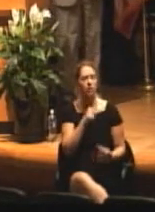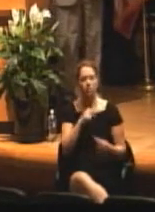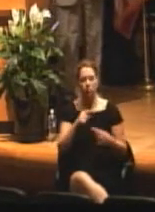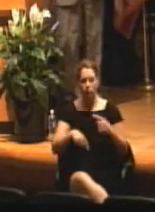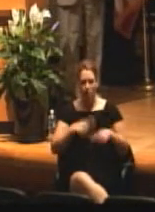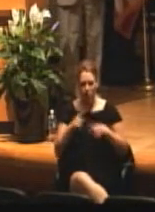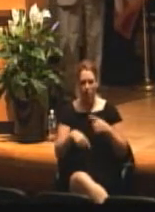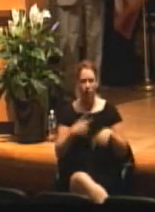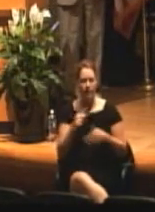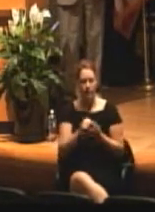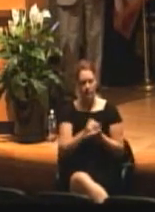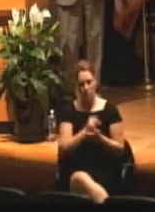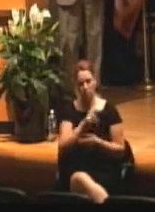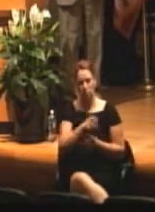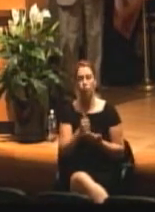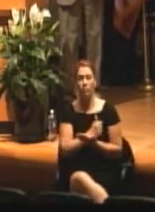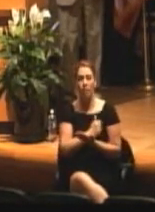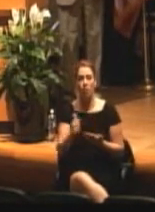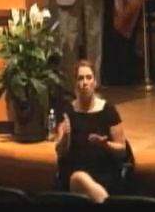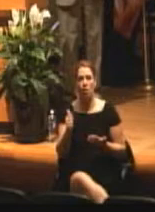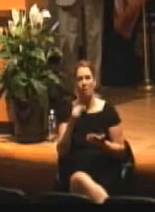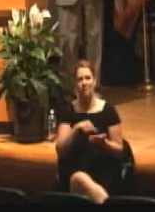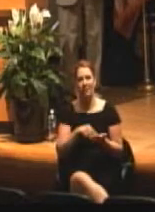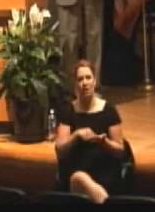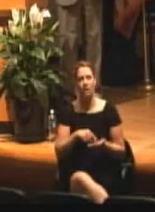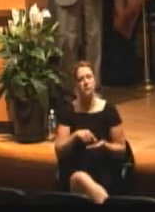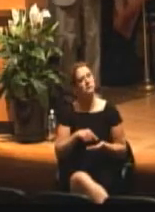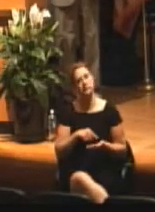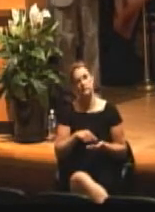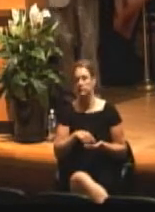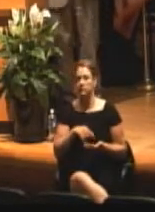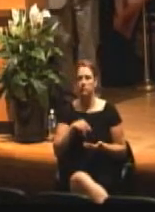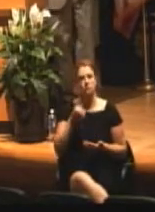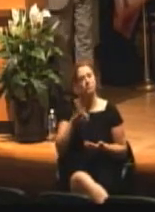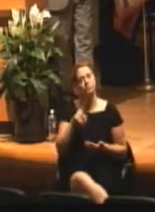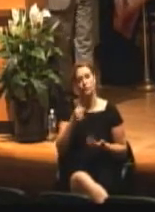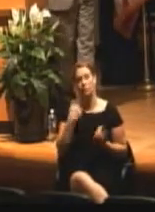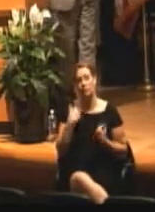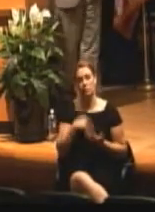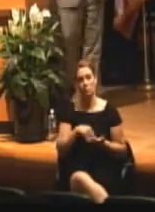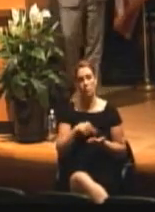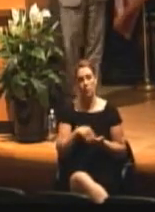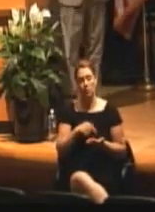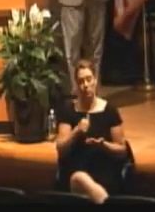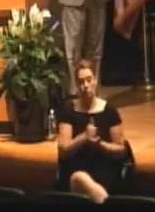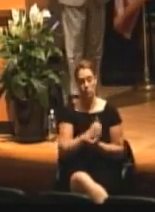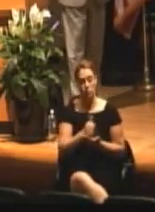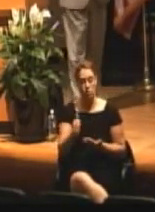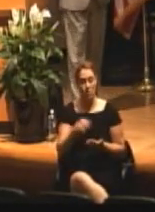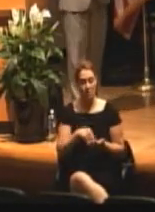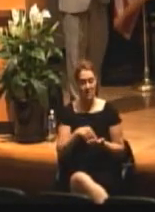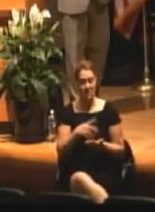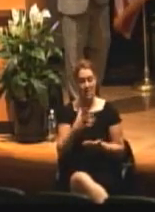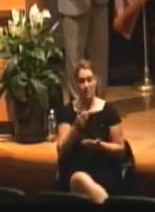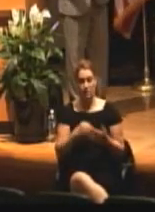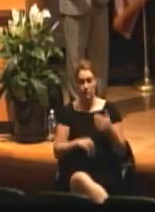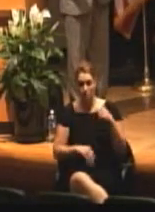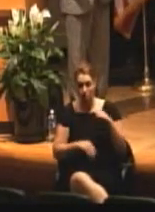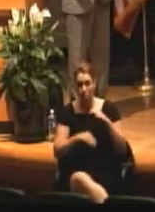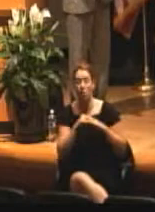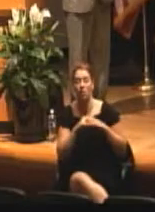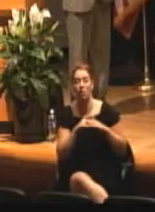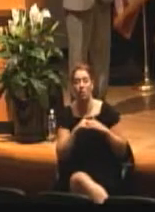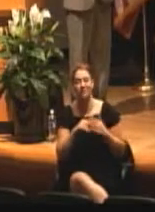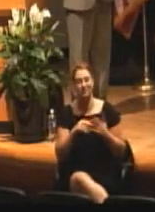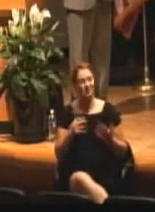debt. If you have a lot of credit card debt and it's maxed out, that's where they're going to affect your credit score. So, for